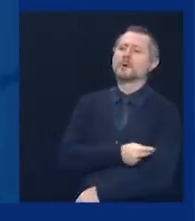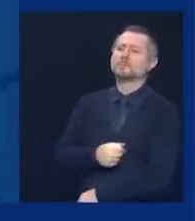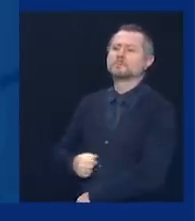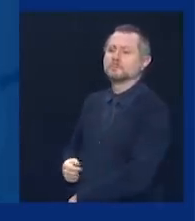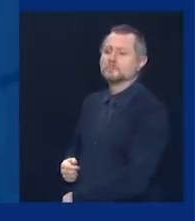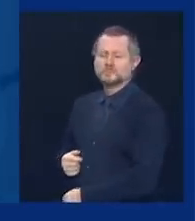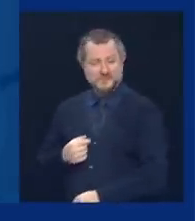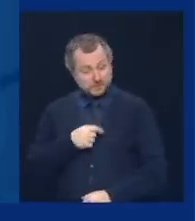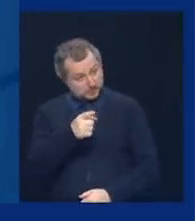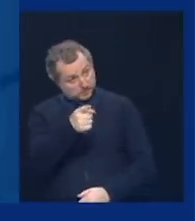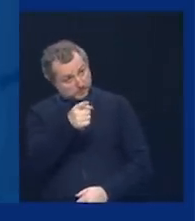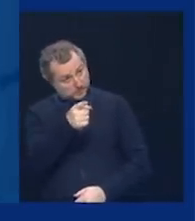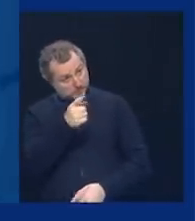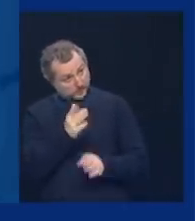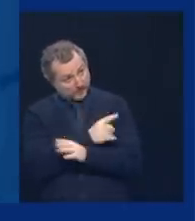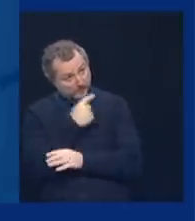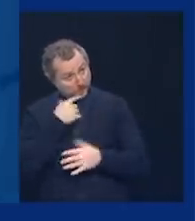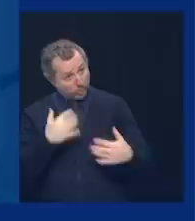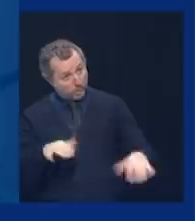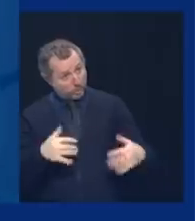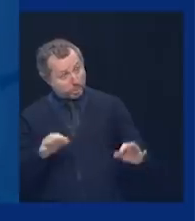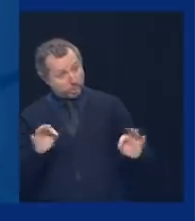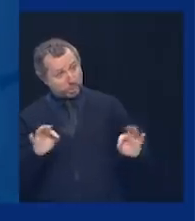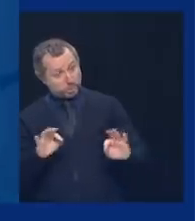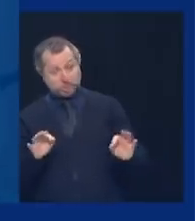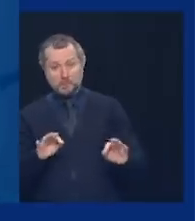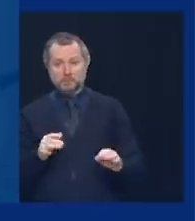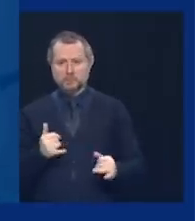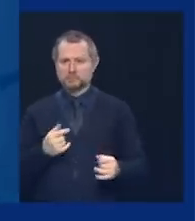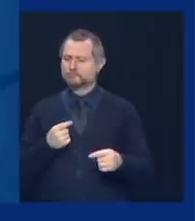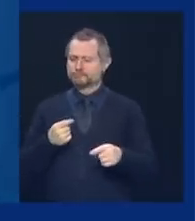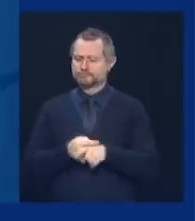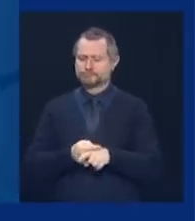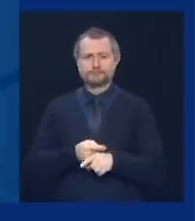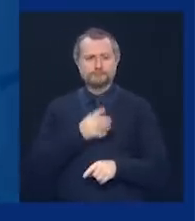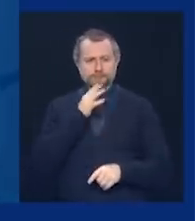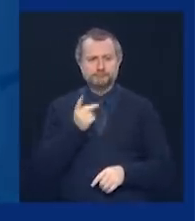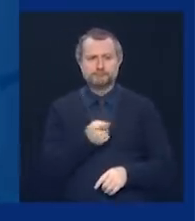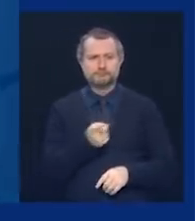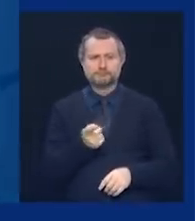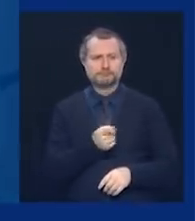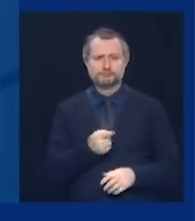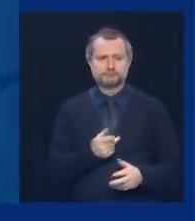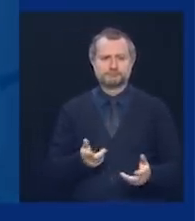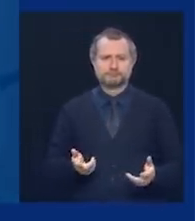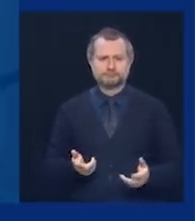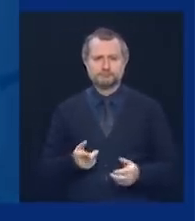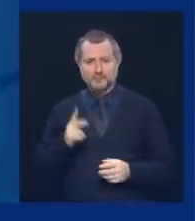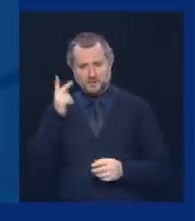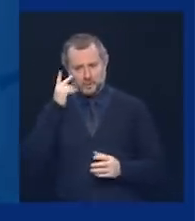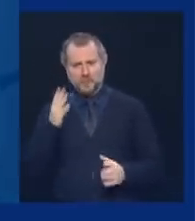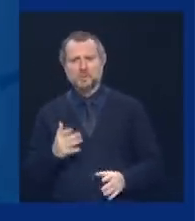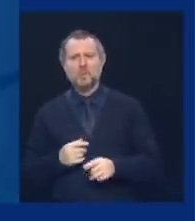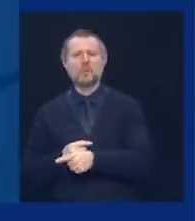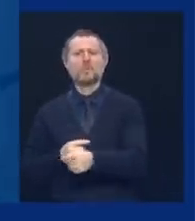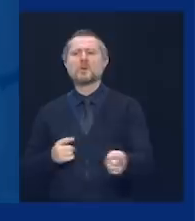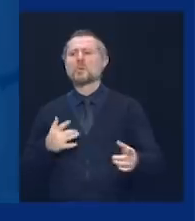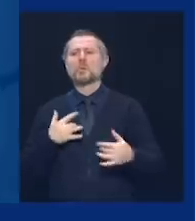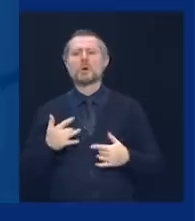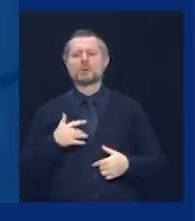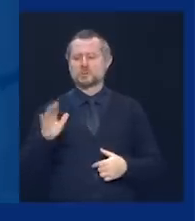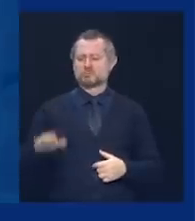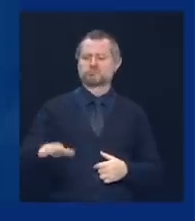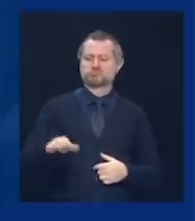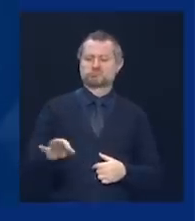vaccine? You know, that is one of the great hypocrisies. Don't you worry about it, but me, I'm